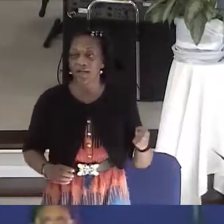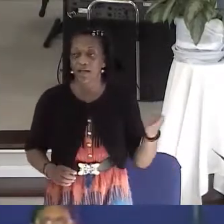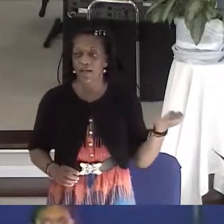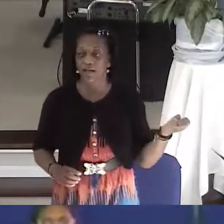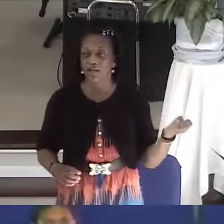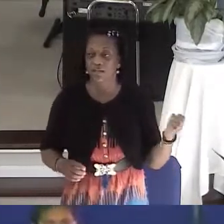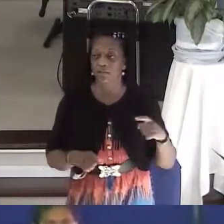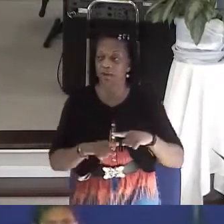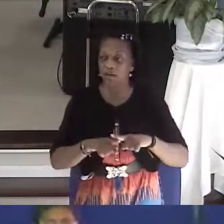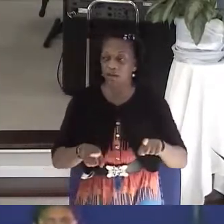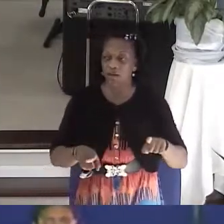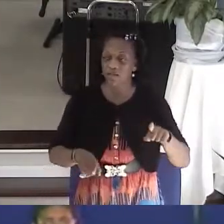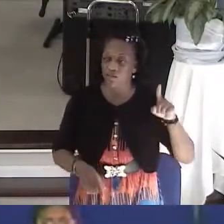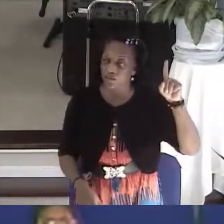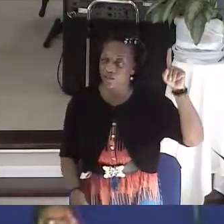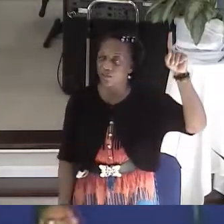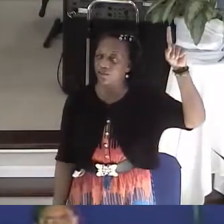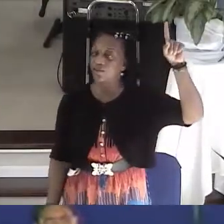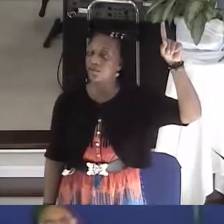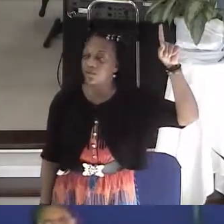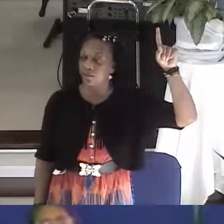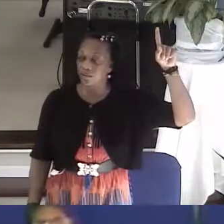nothing else but you.